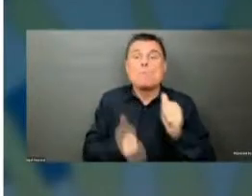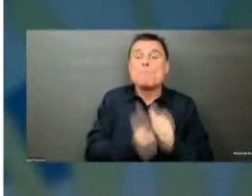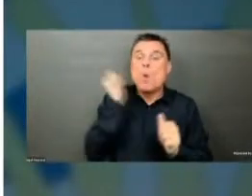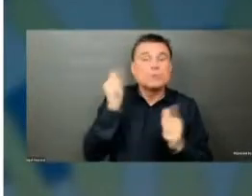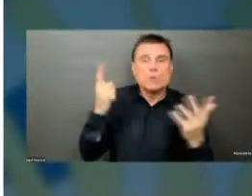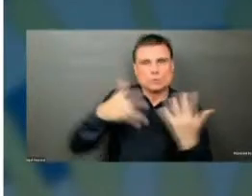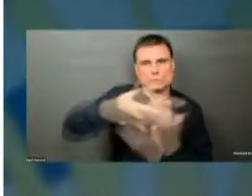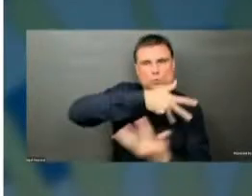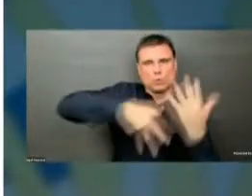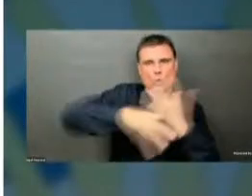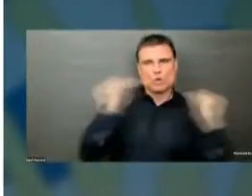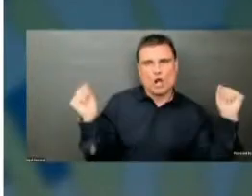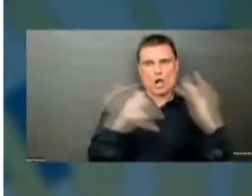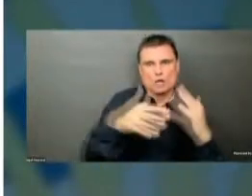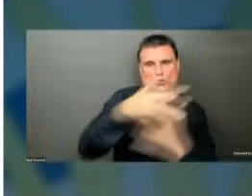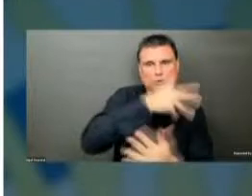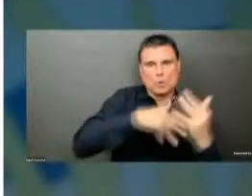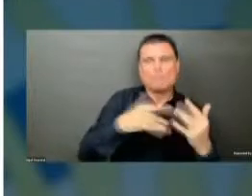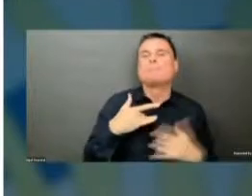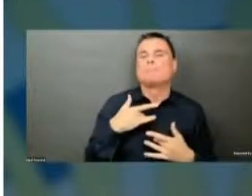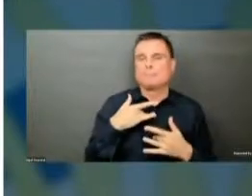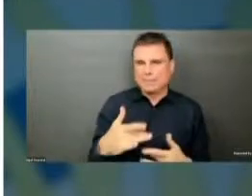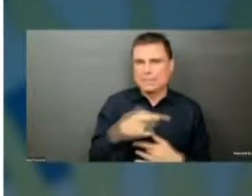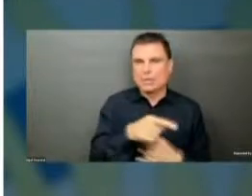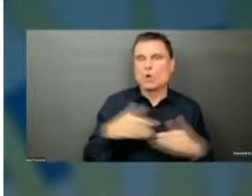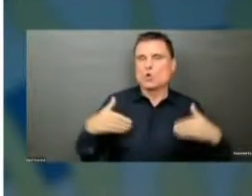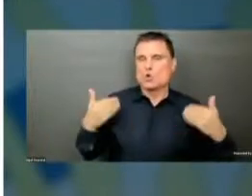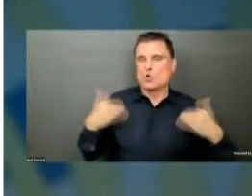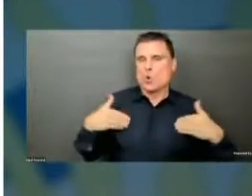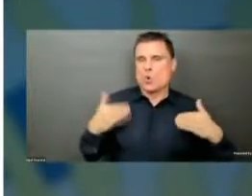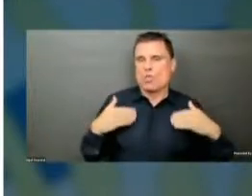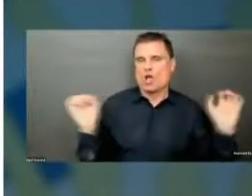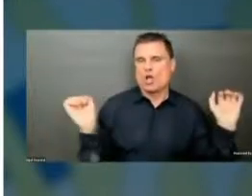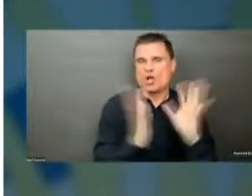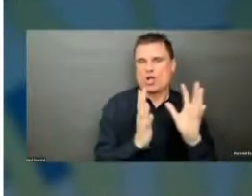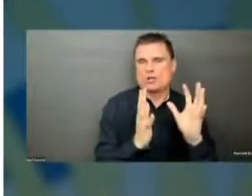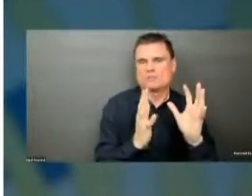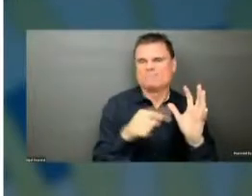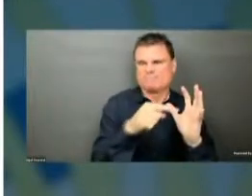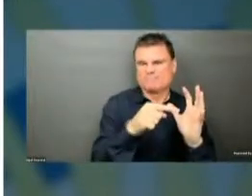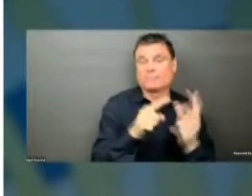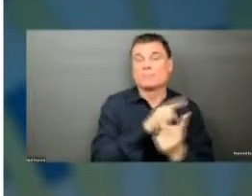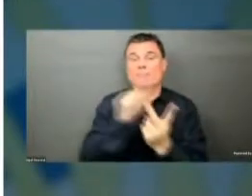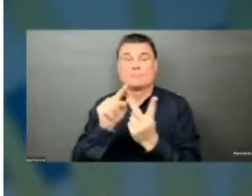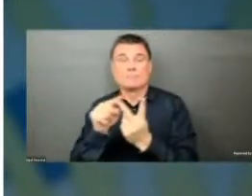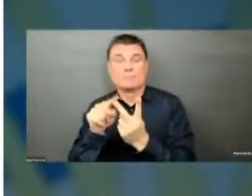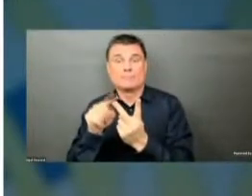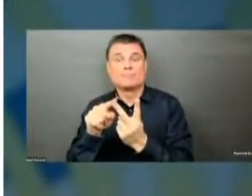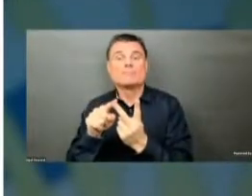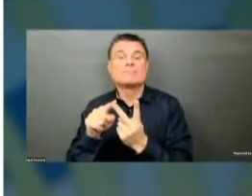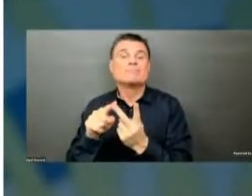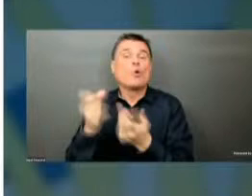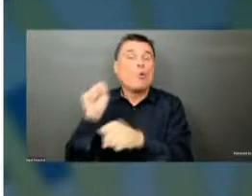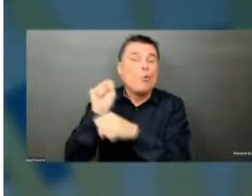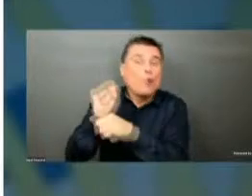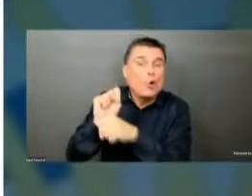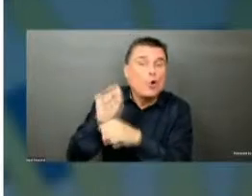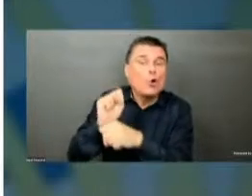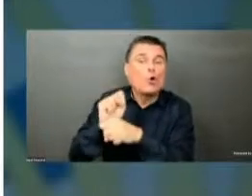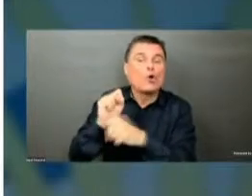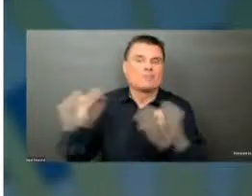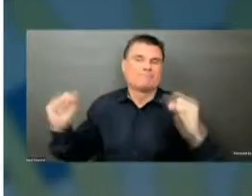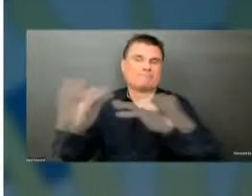group. But then we're also seeing workplace transmission and sometimes quite large outbreaks in workplaces,